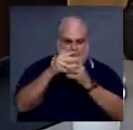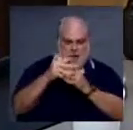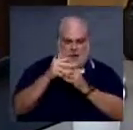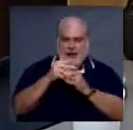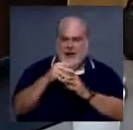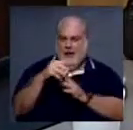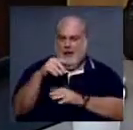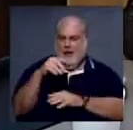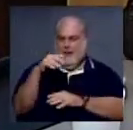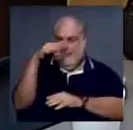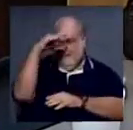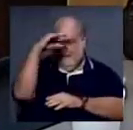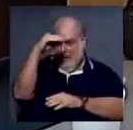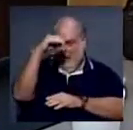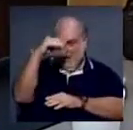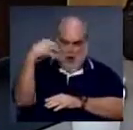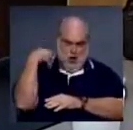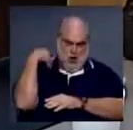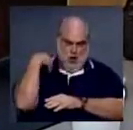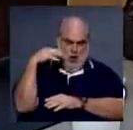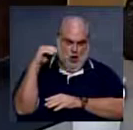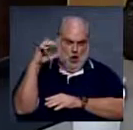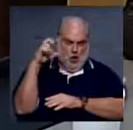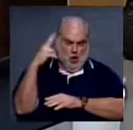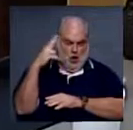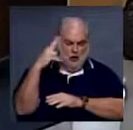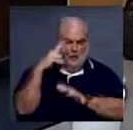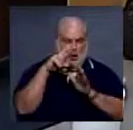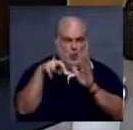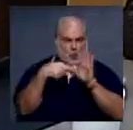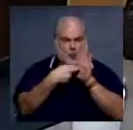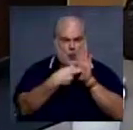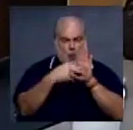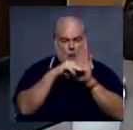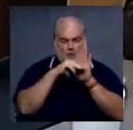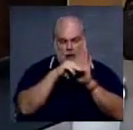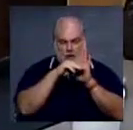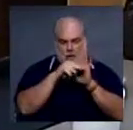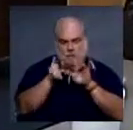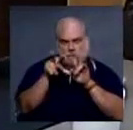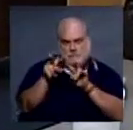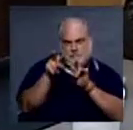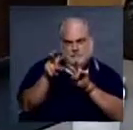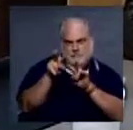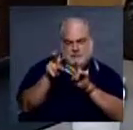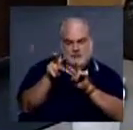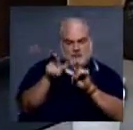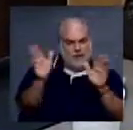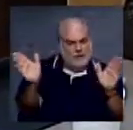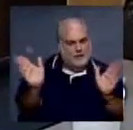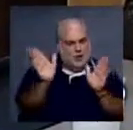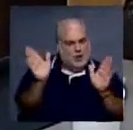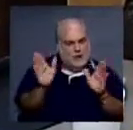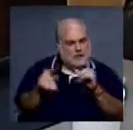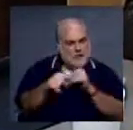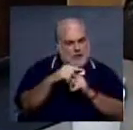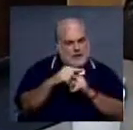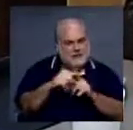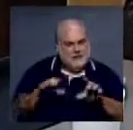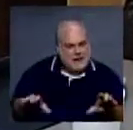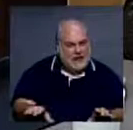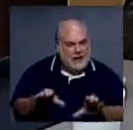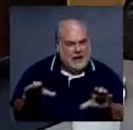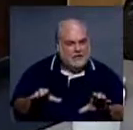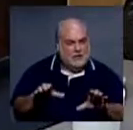males coaching them, so they have some role models too to look at. So I'm encouraging positive behavior here.